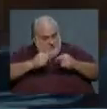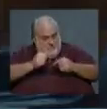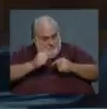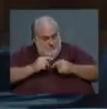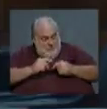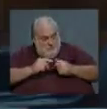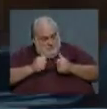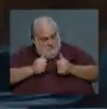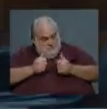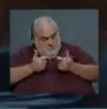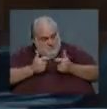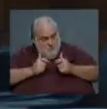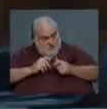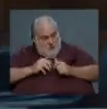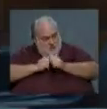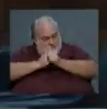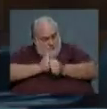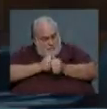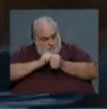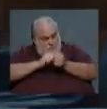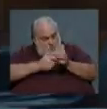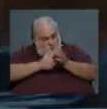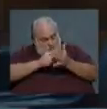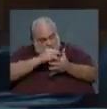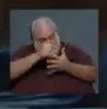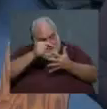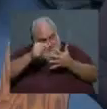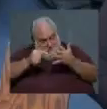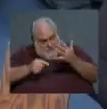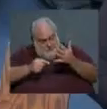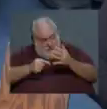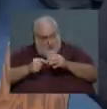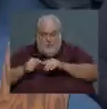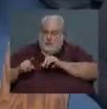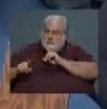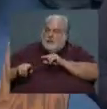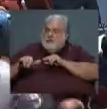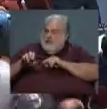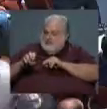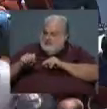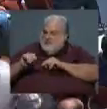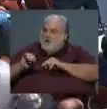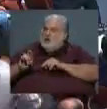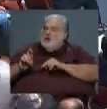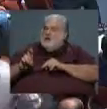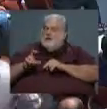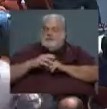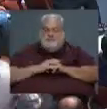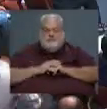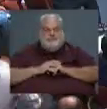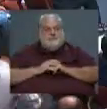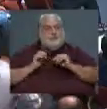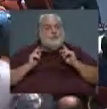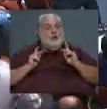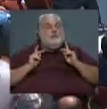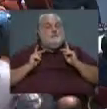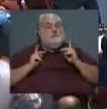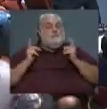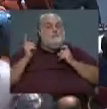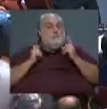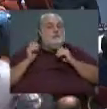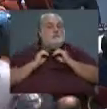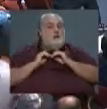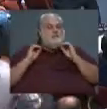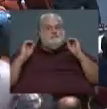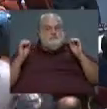were largely in compliance with our requirements this past year? Yes, sir. Okay, thank you. Okay, are there any other questions?